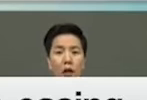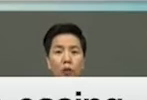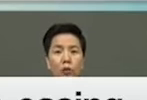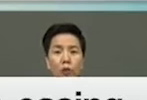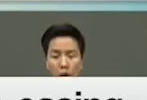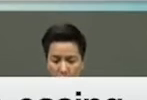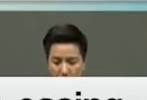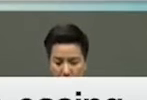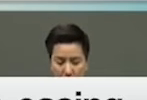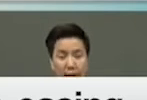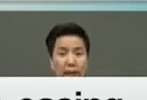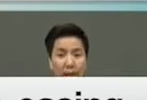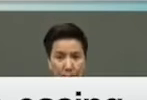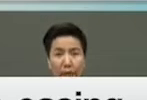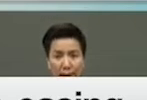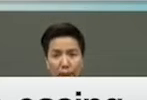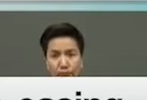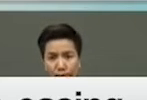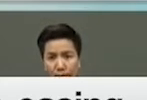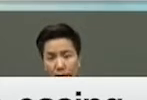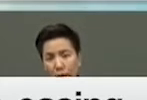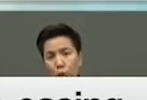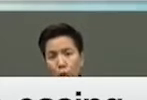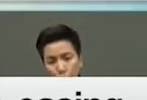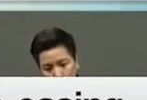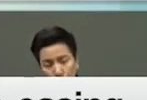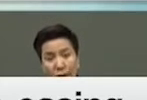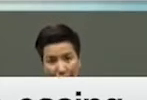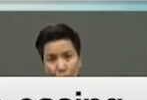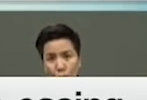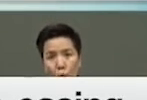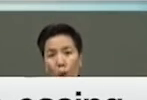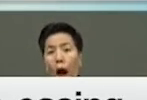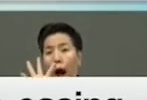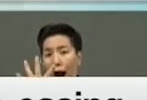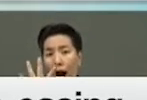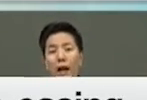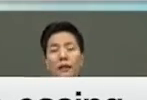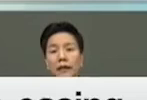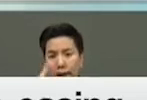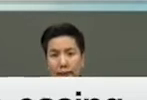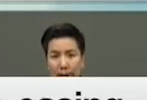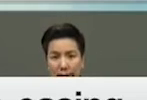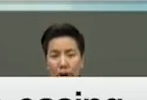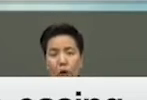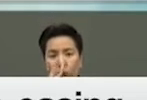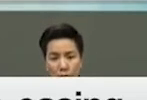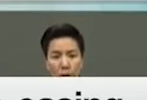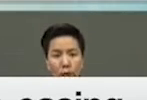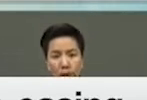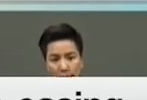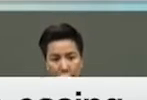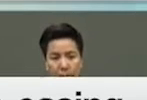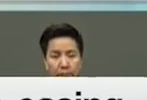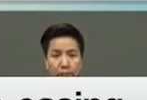authorities hope to discuss with representatives of these businesses to work out health safety measures that would ensure that once